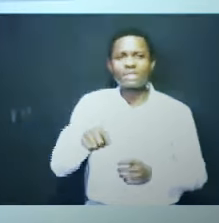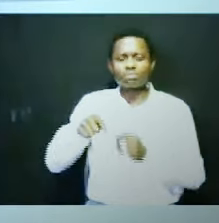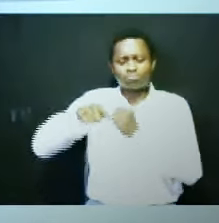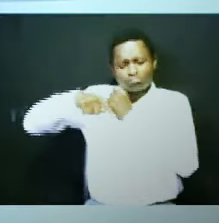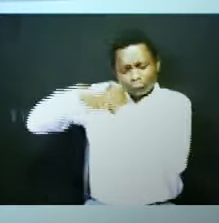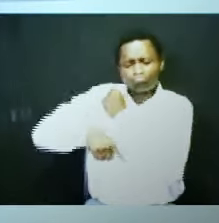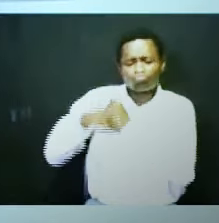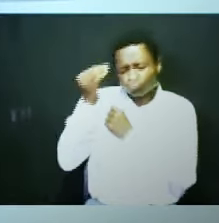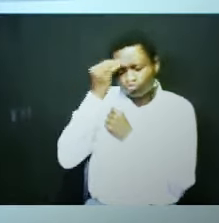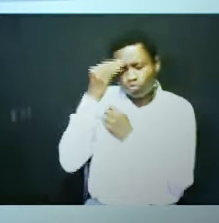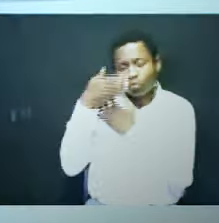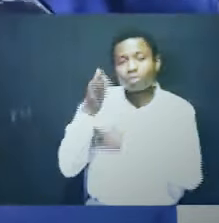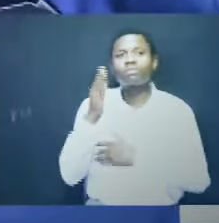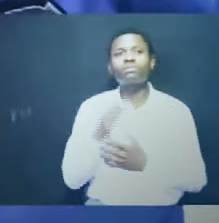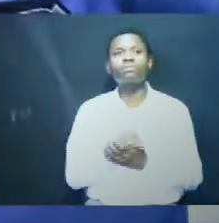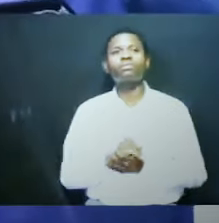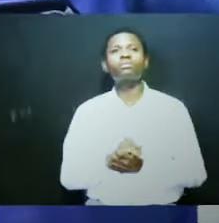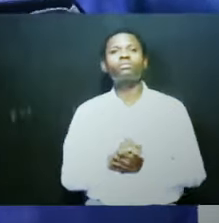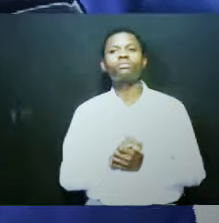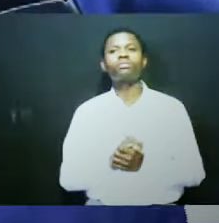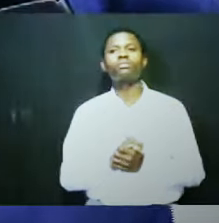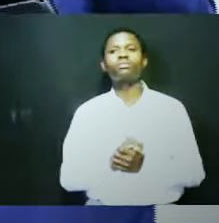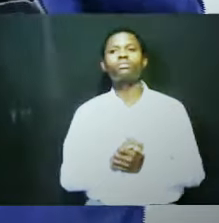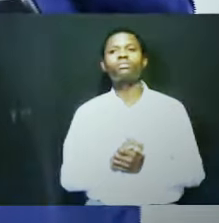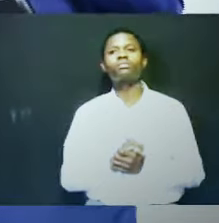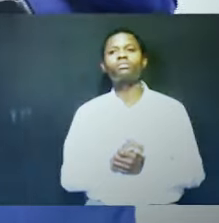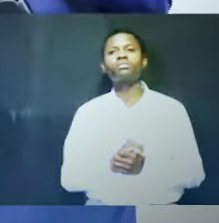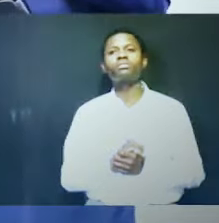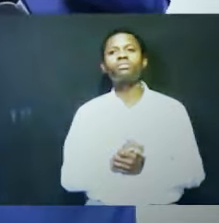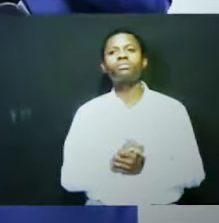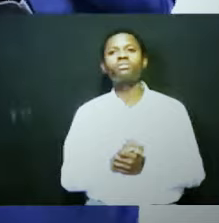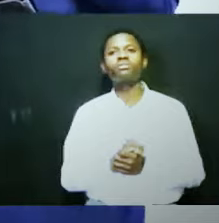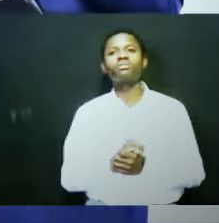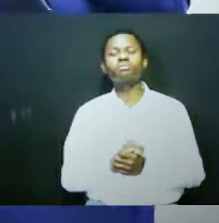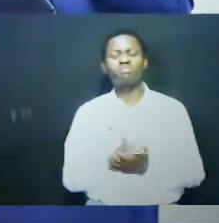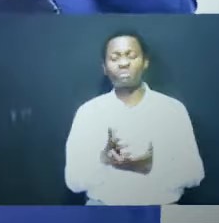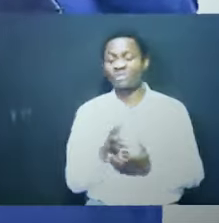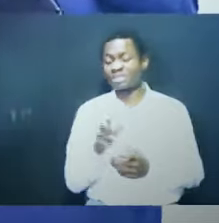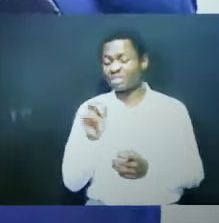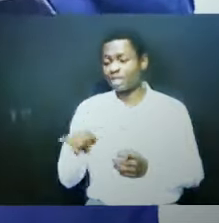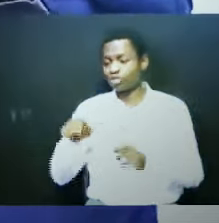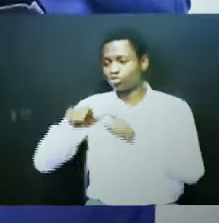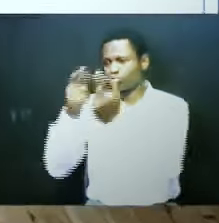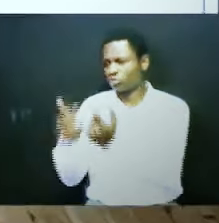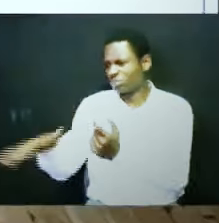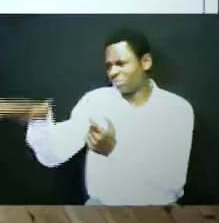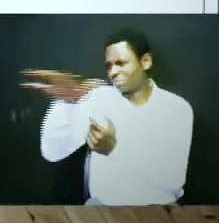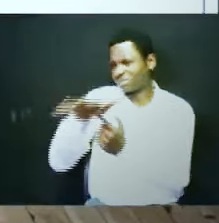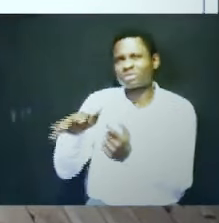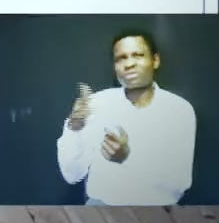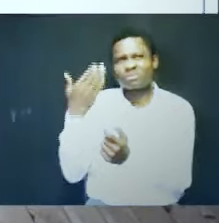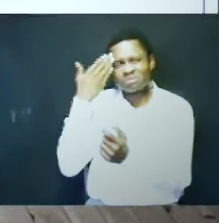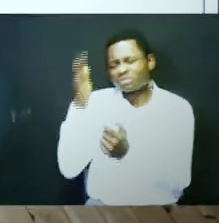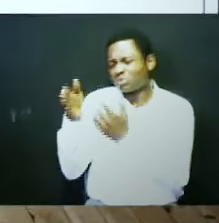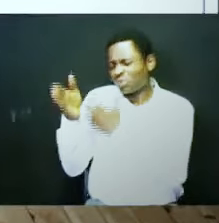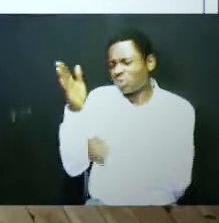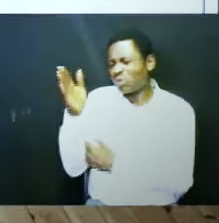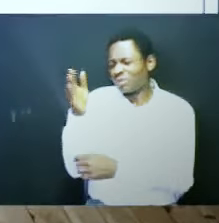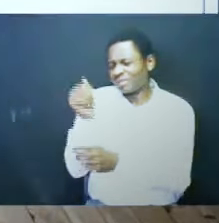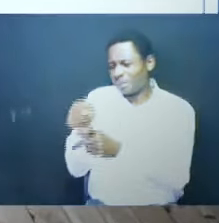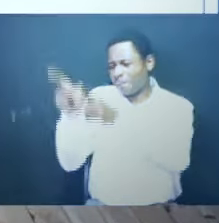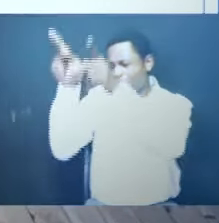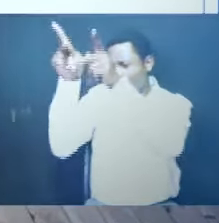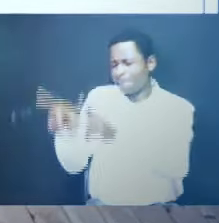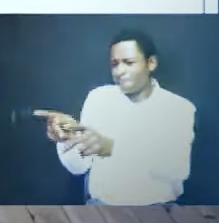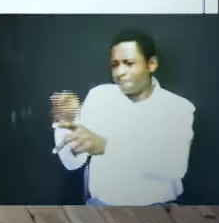They do not know God in personal experience. When said that